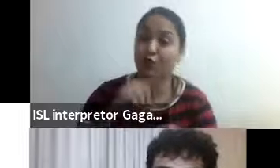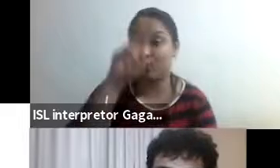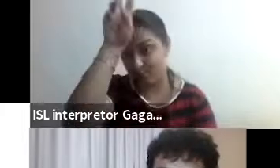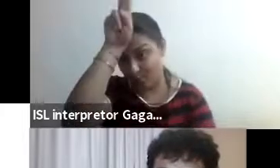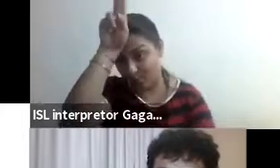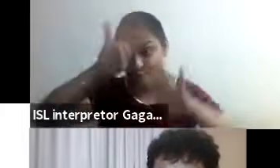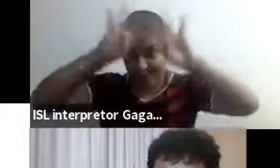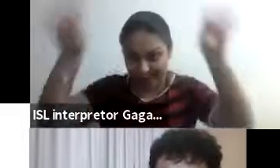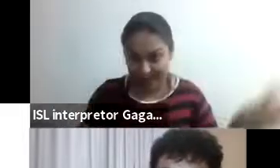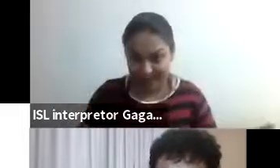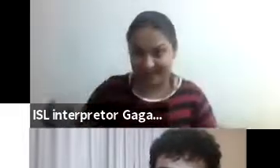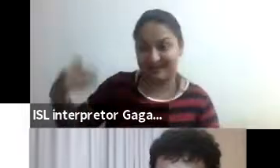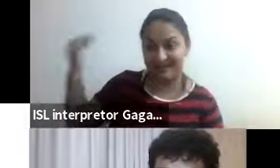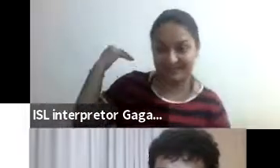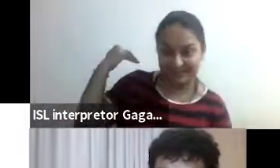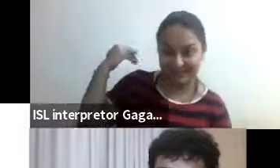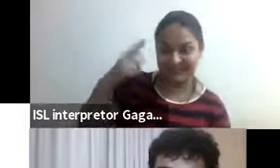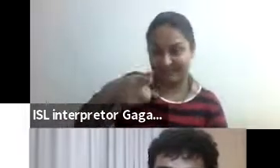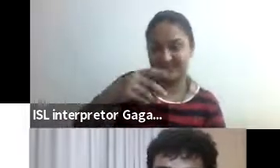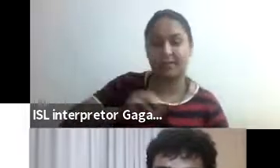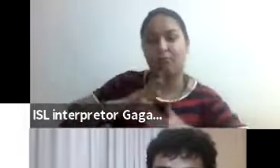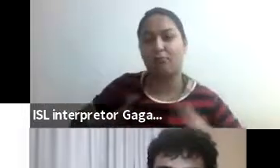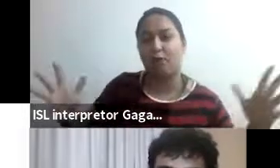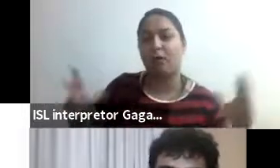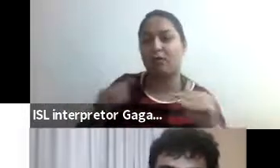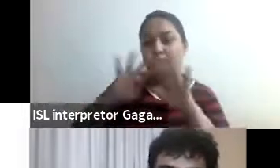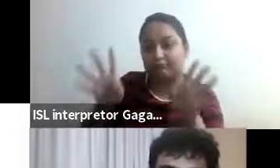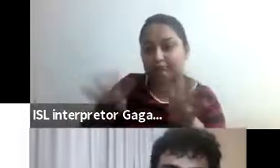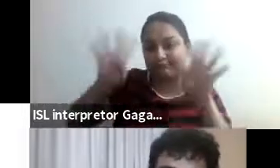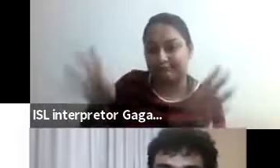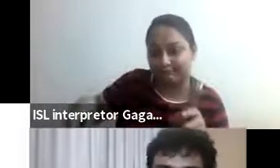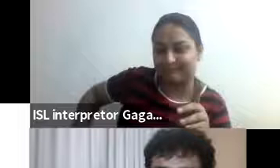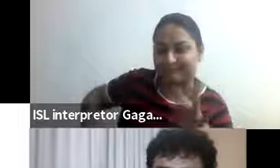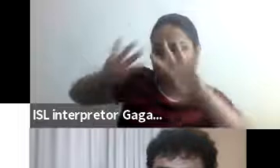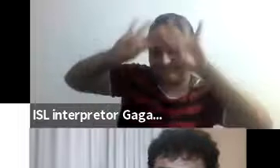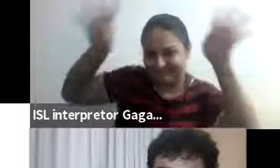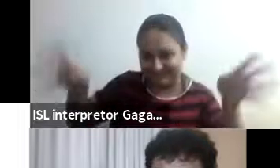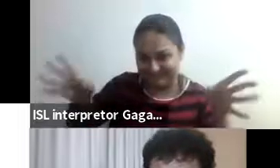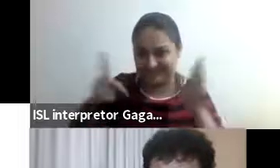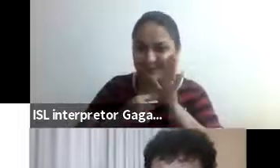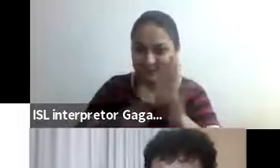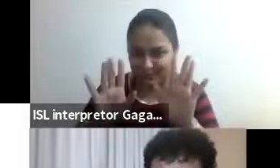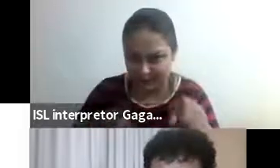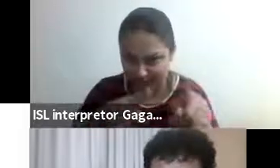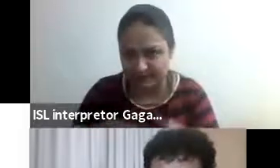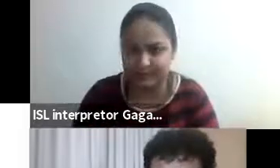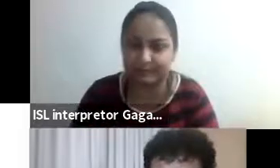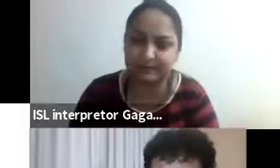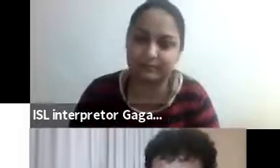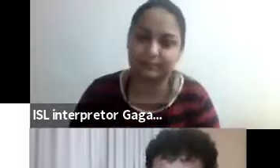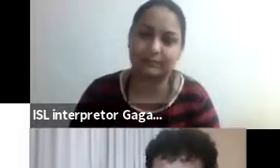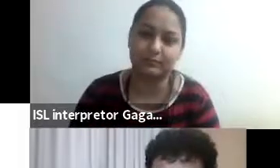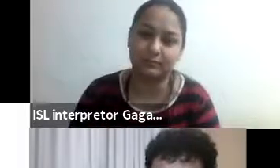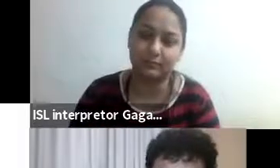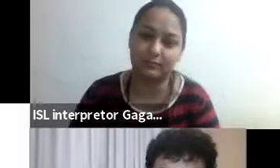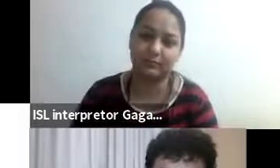tail as so many individual feathers, whereas Later, she sort of discontinued that and